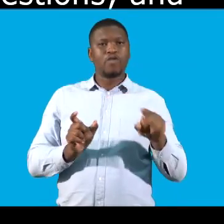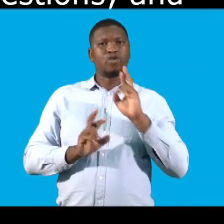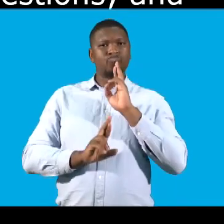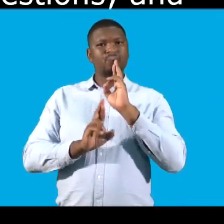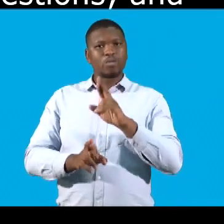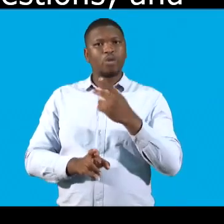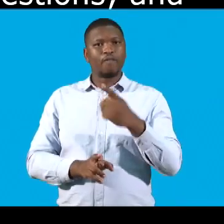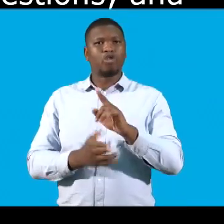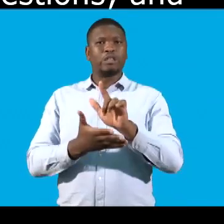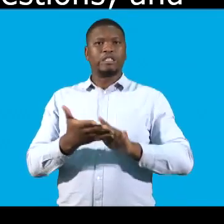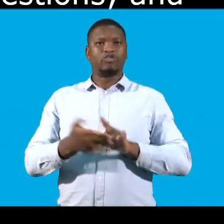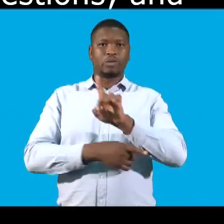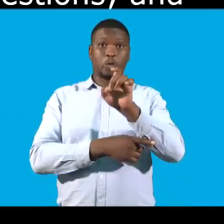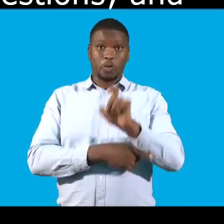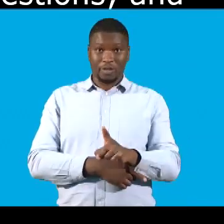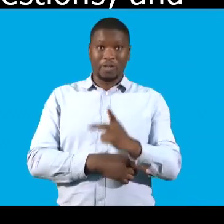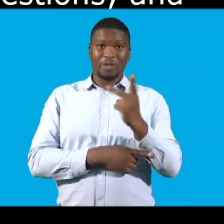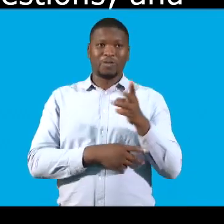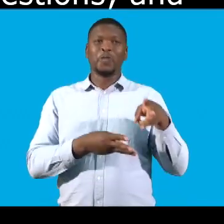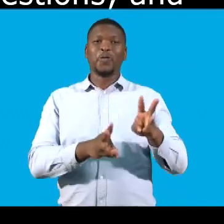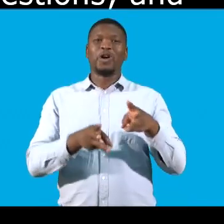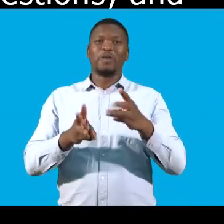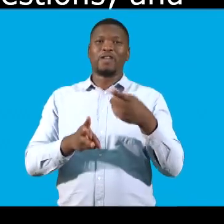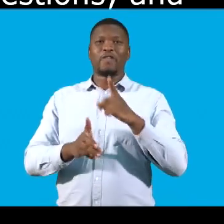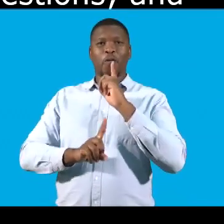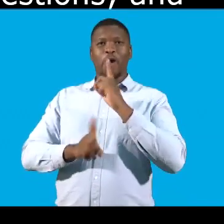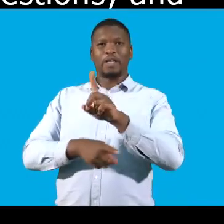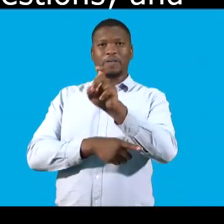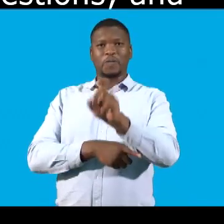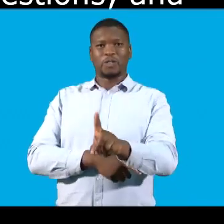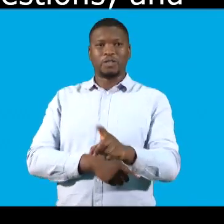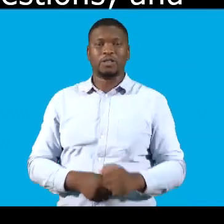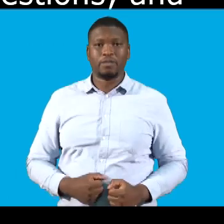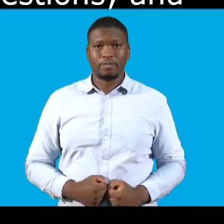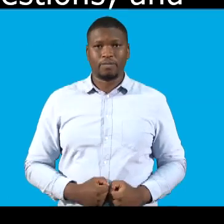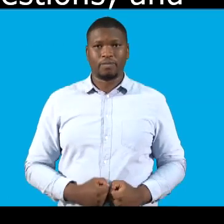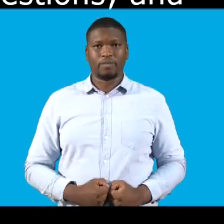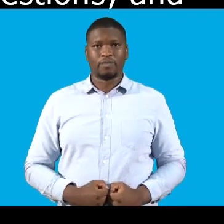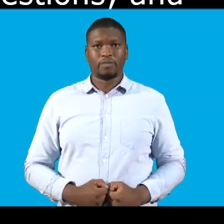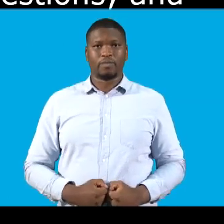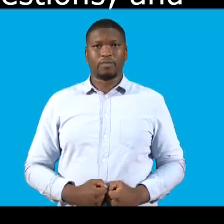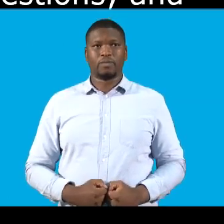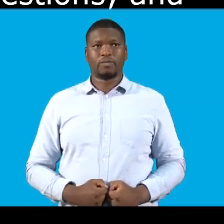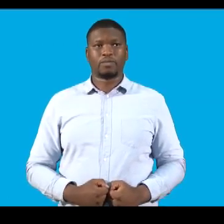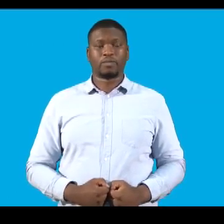to respond to literature questions, and techniques to answer the questions.